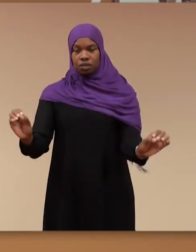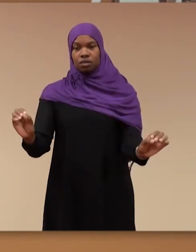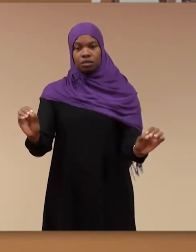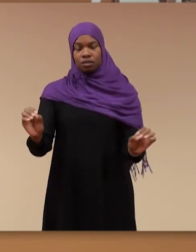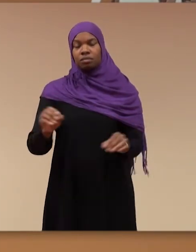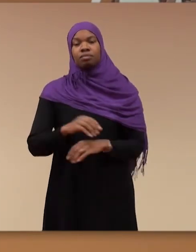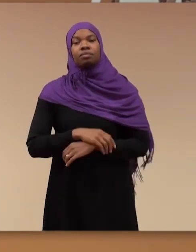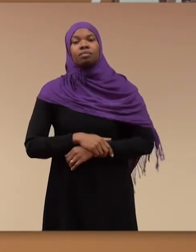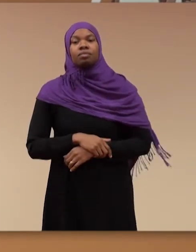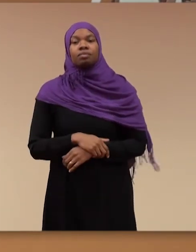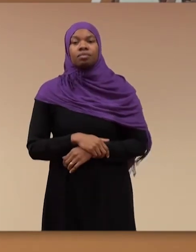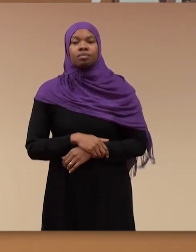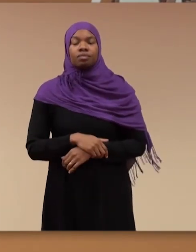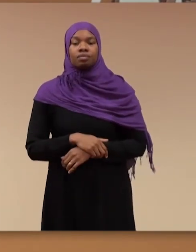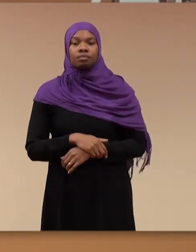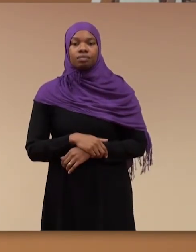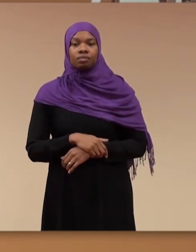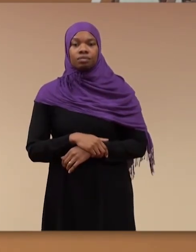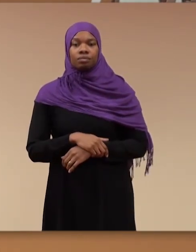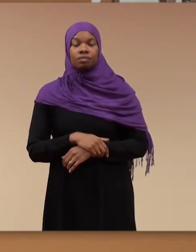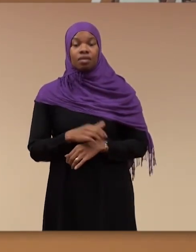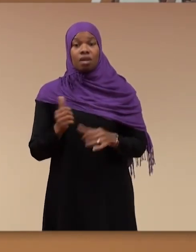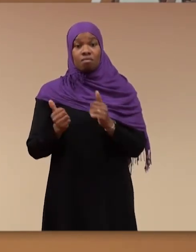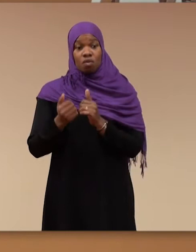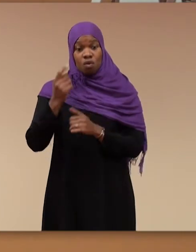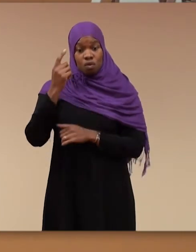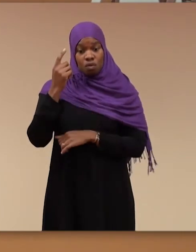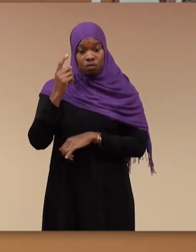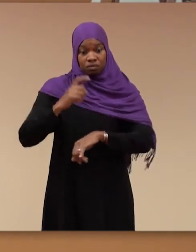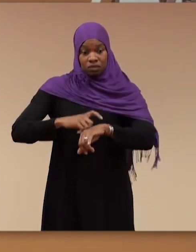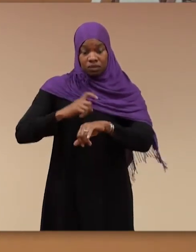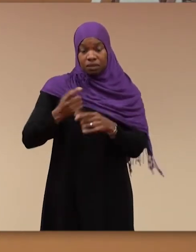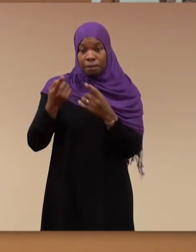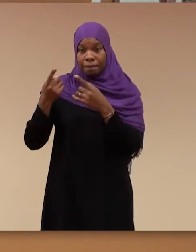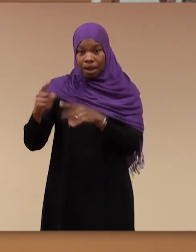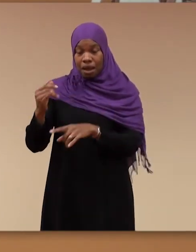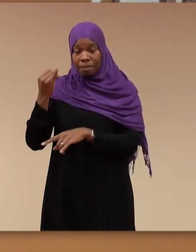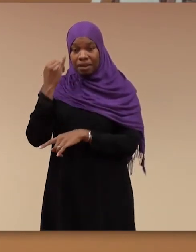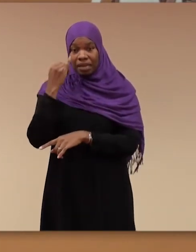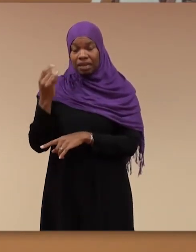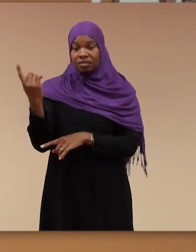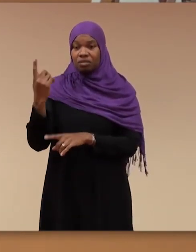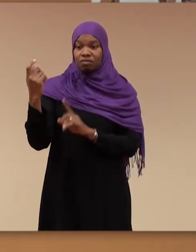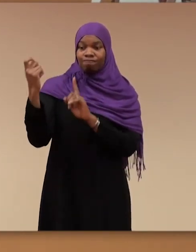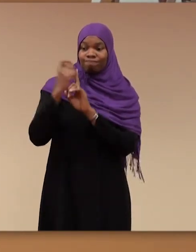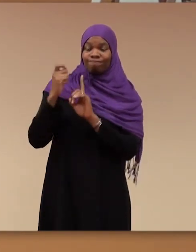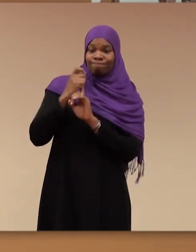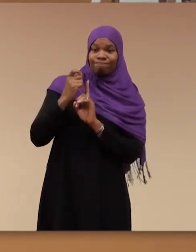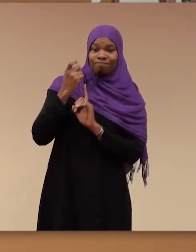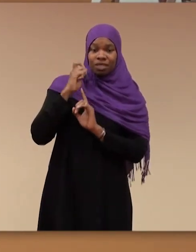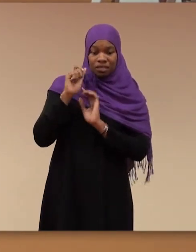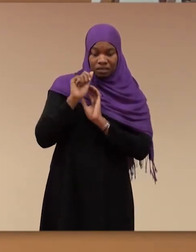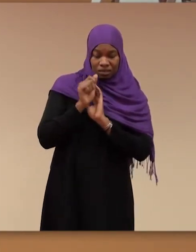time, the one who is oppressed has to swallow it and go home and ask God for